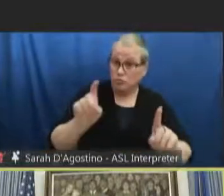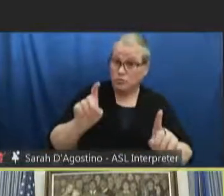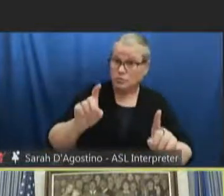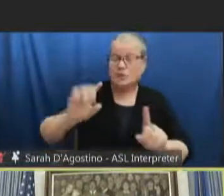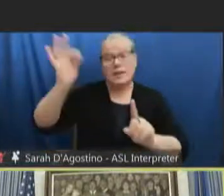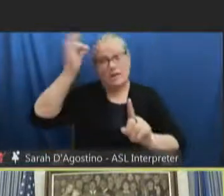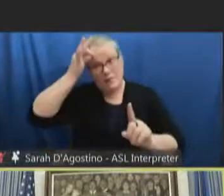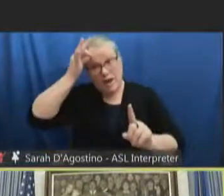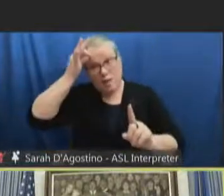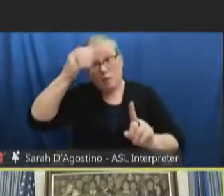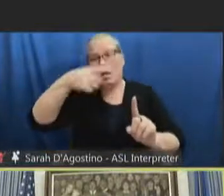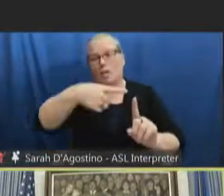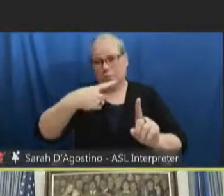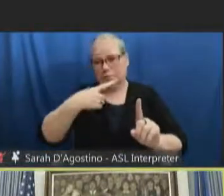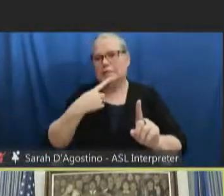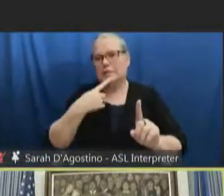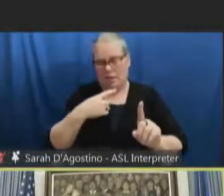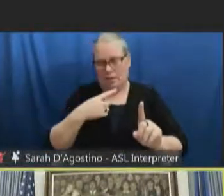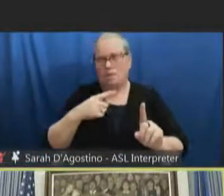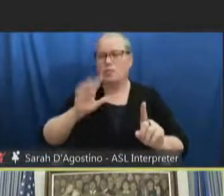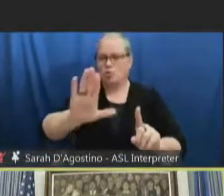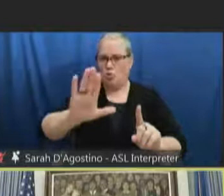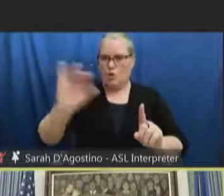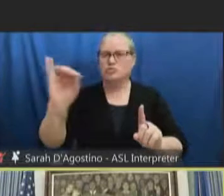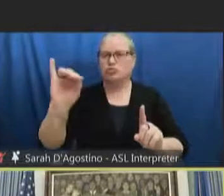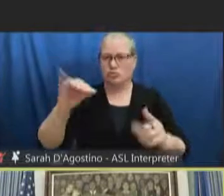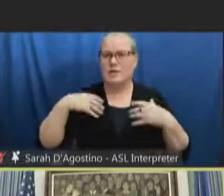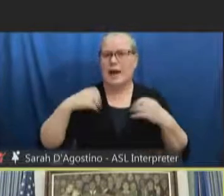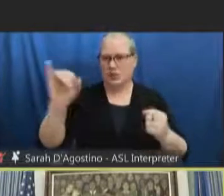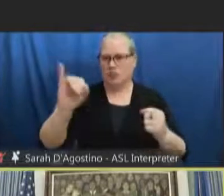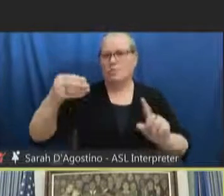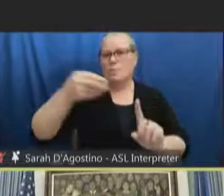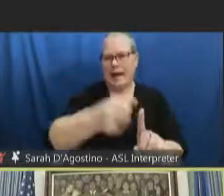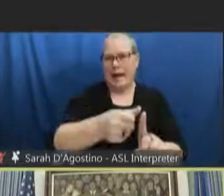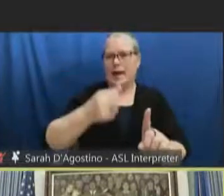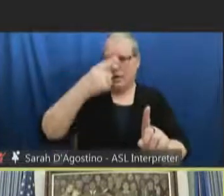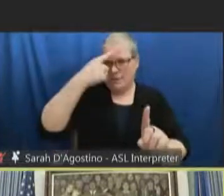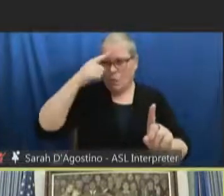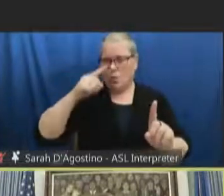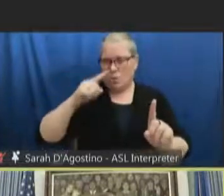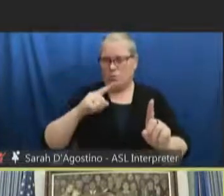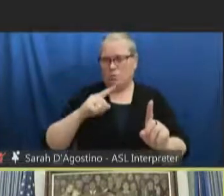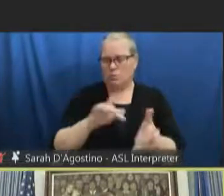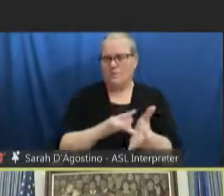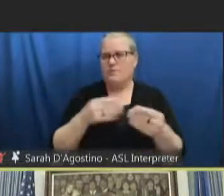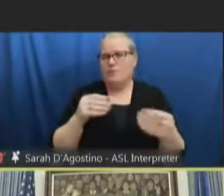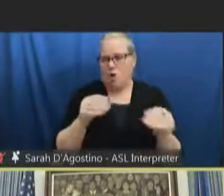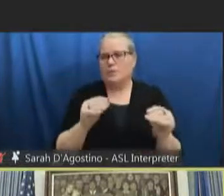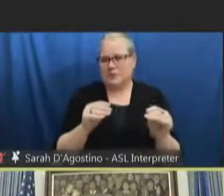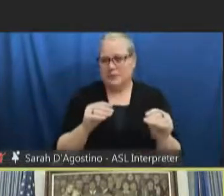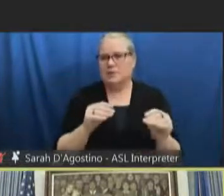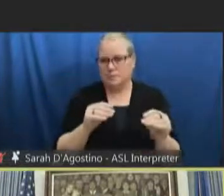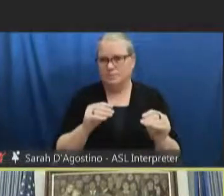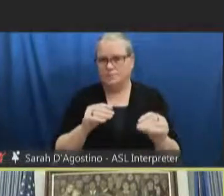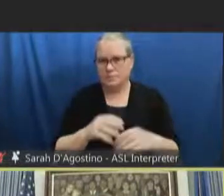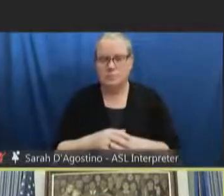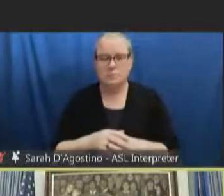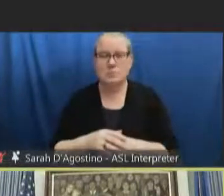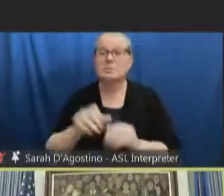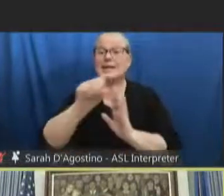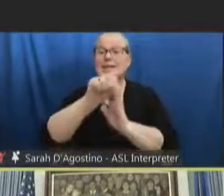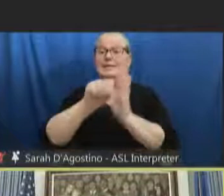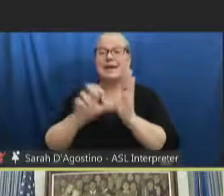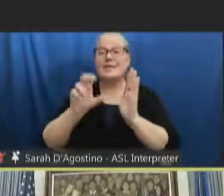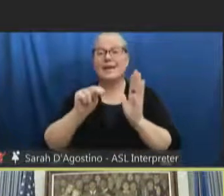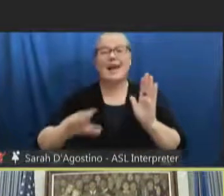those up to 8 per person per month. And we have over 400 tests all over the state of Connecticut, making